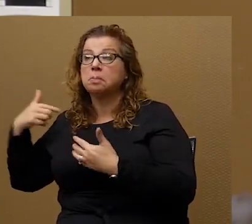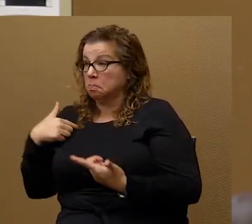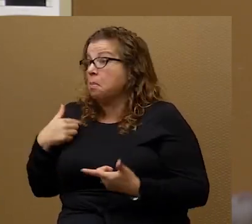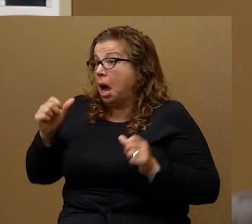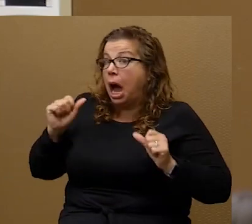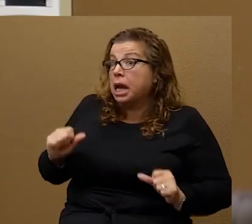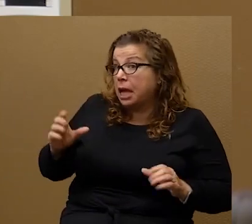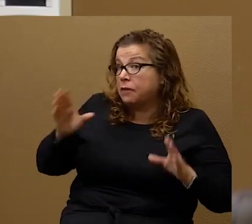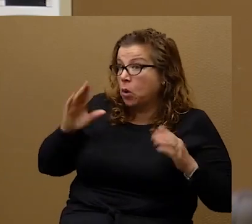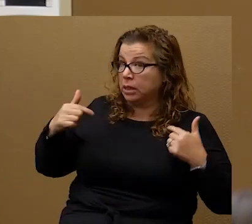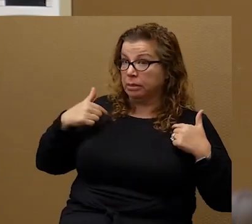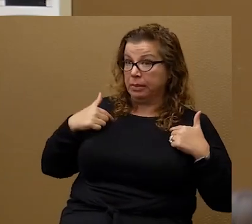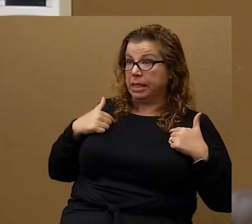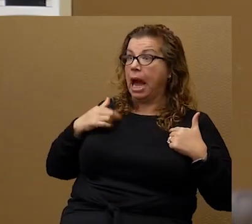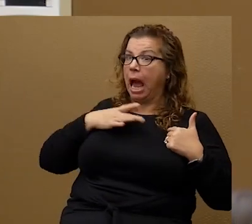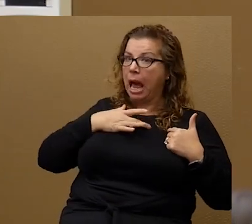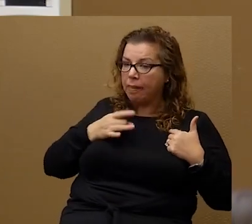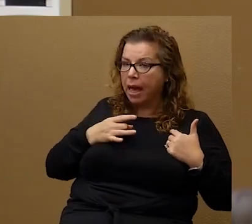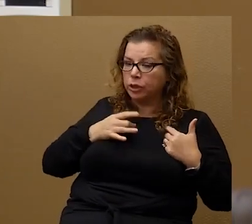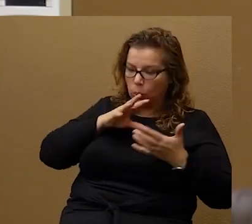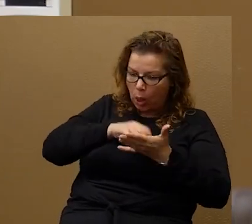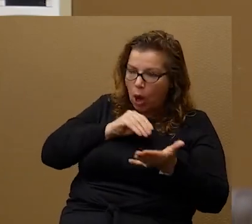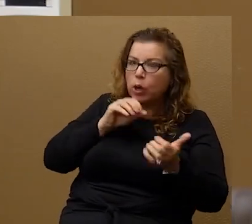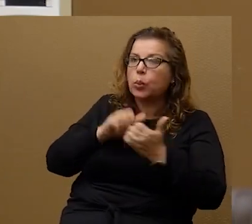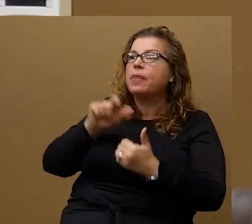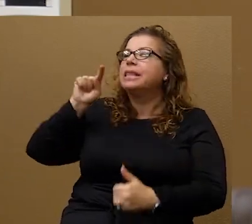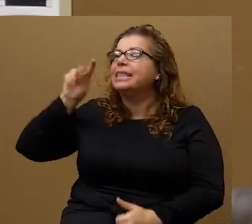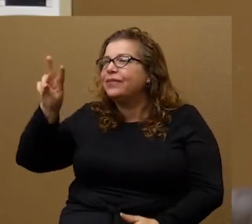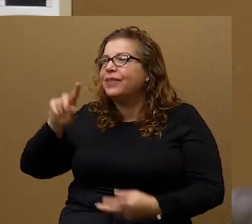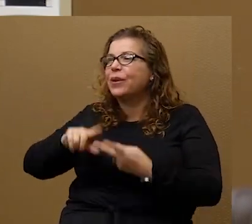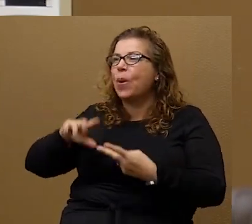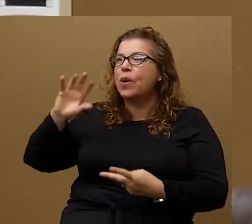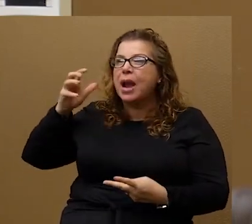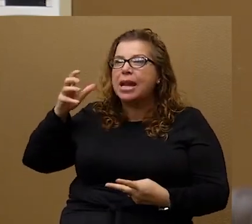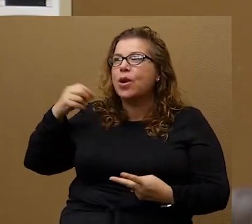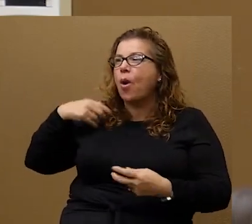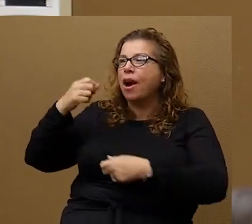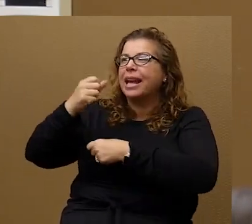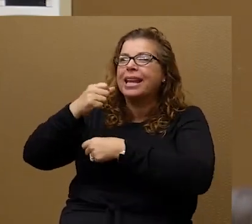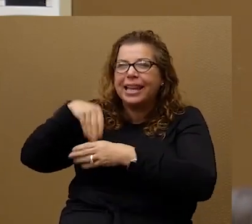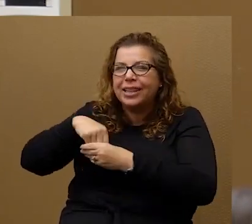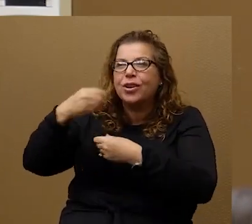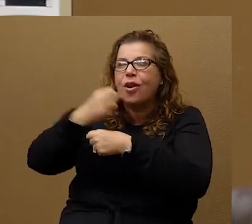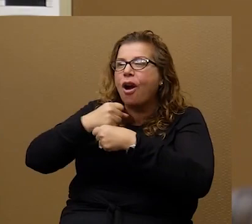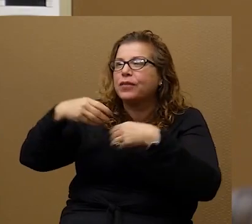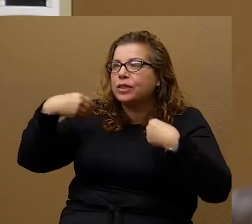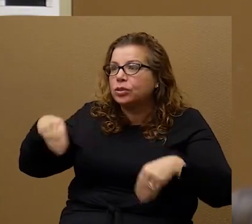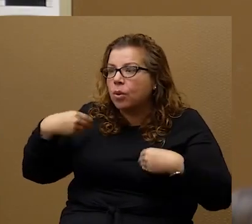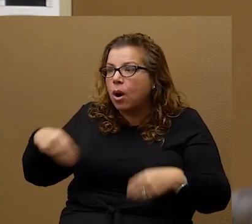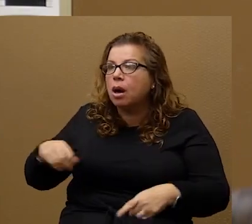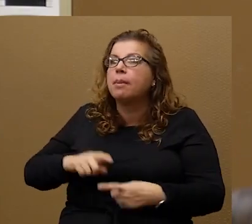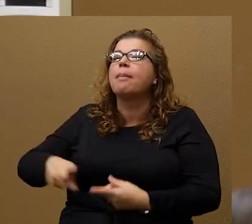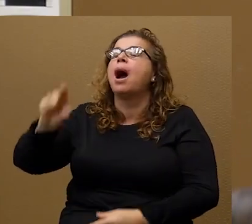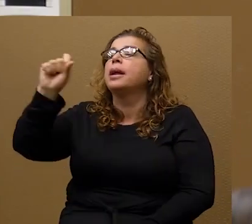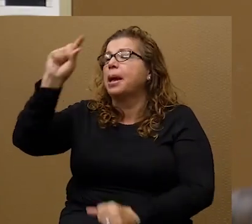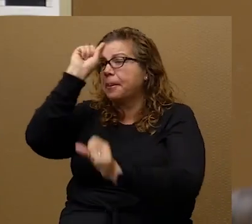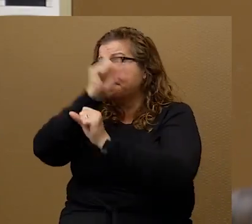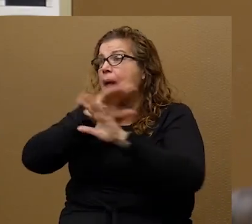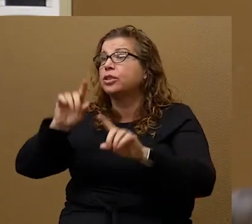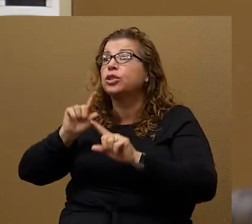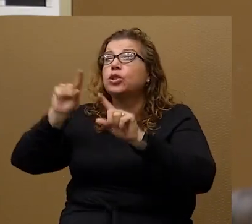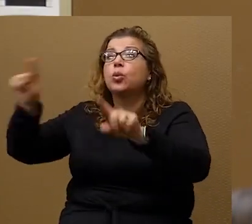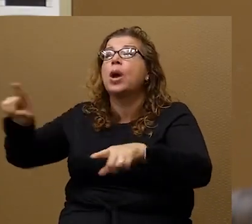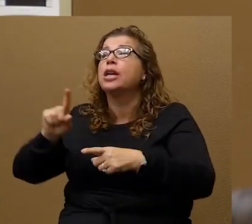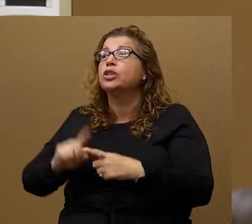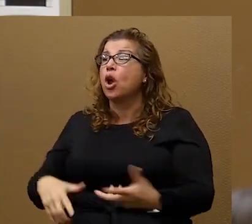TV on or a coffee shop. Some people cannot. Think about if we went to a rock concert and then I